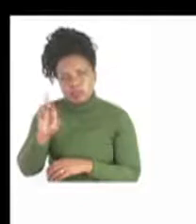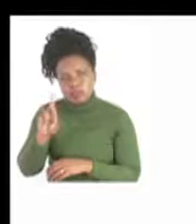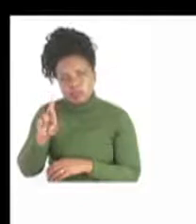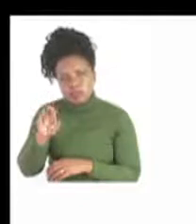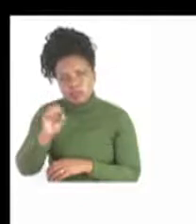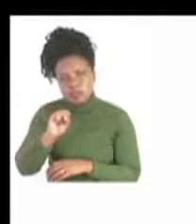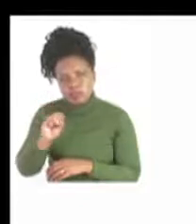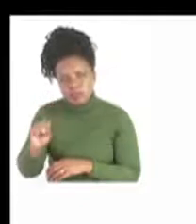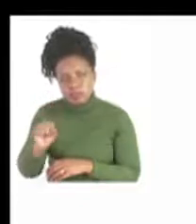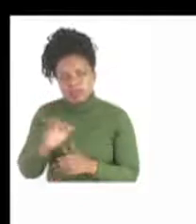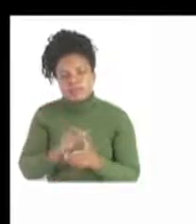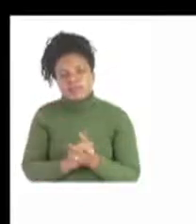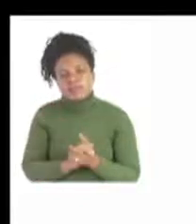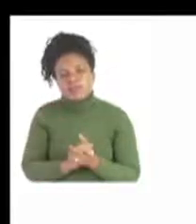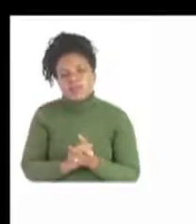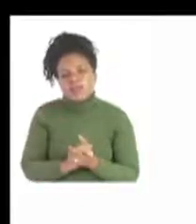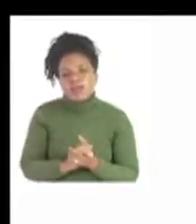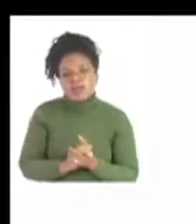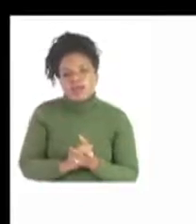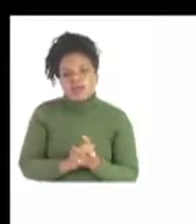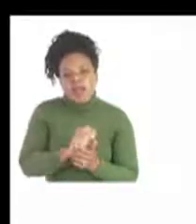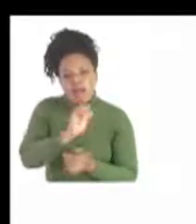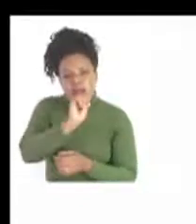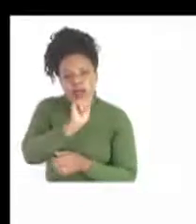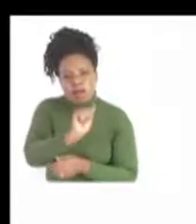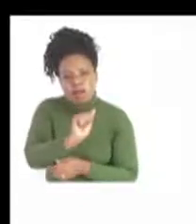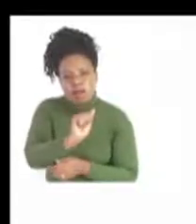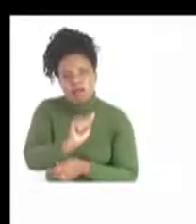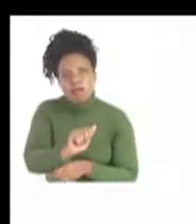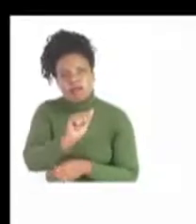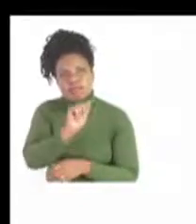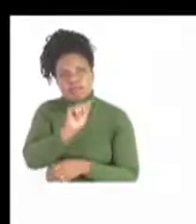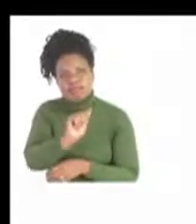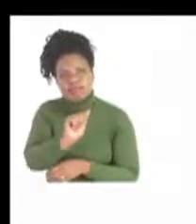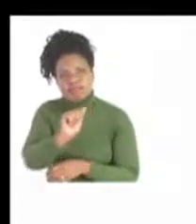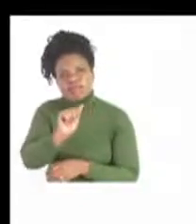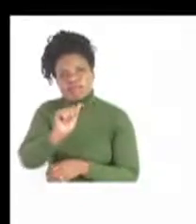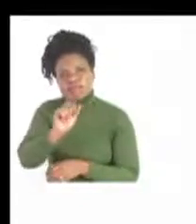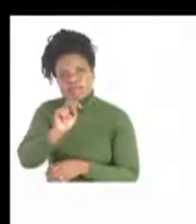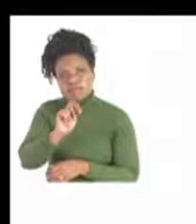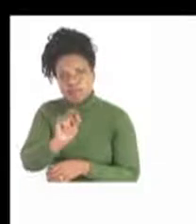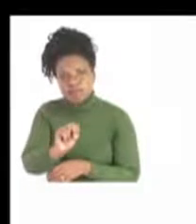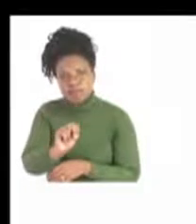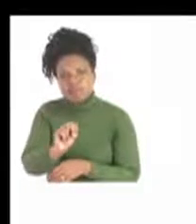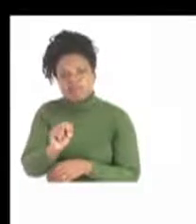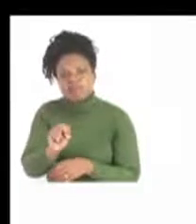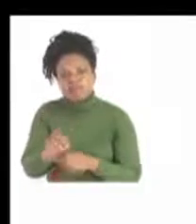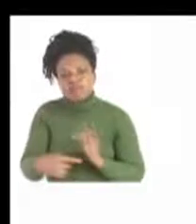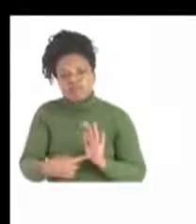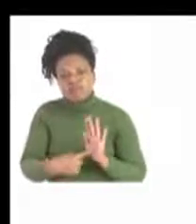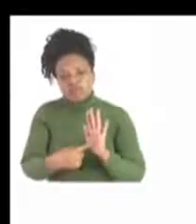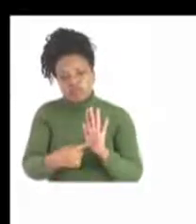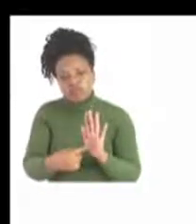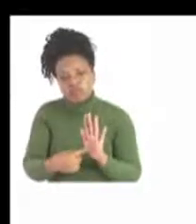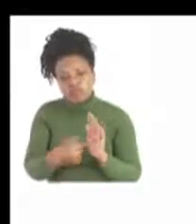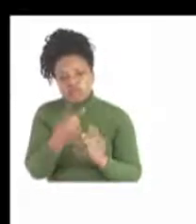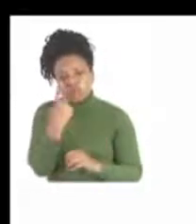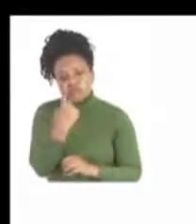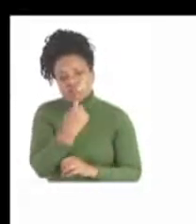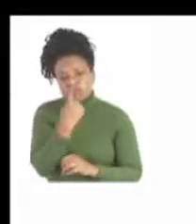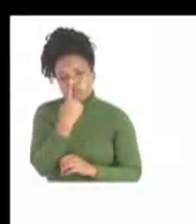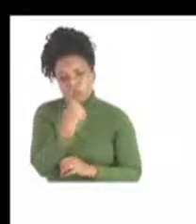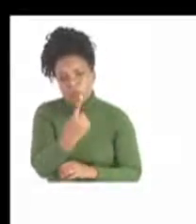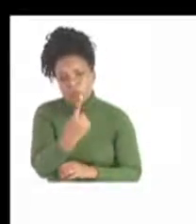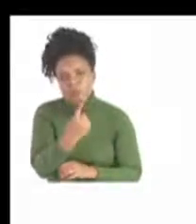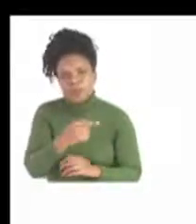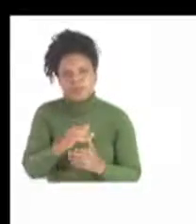modify singular nouns. The example we have here is, I used a handkerchief